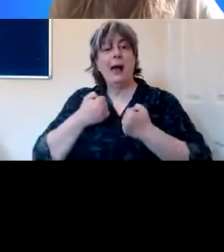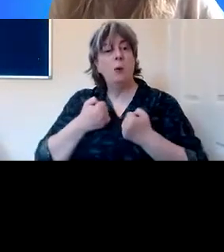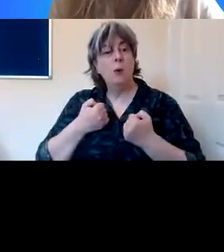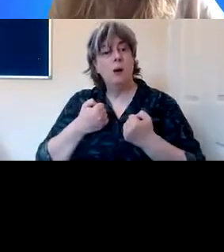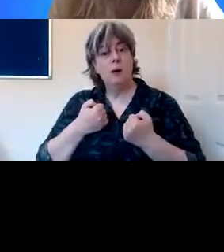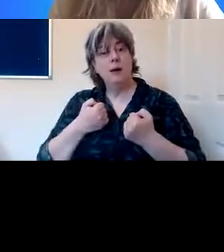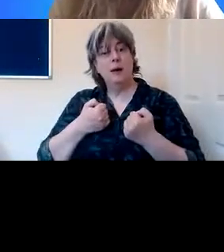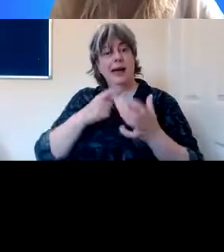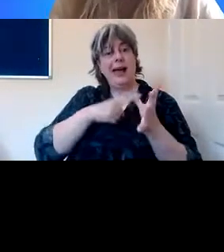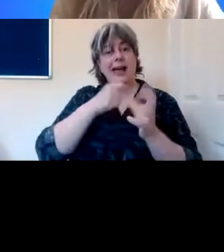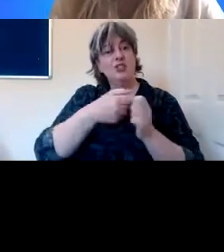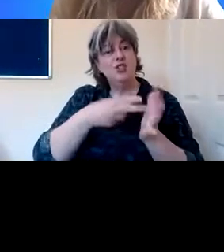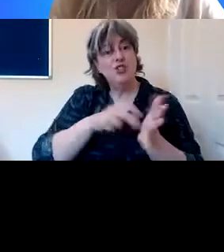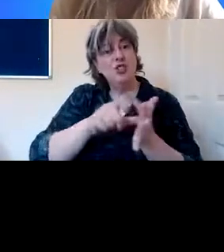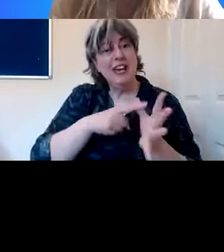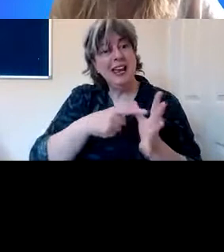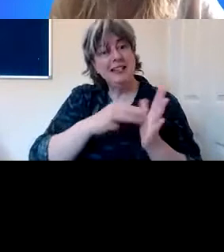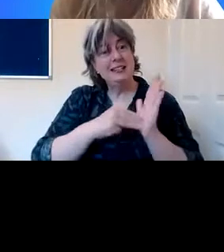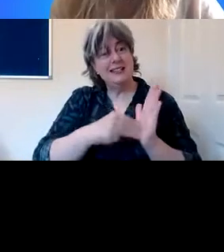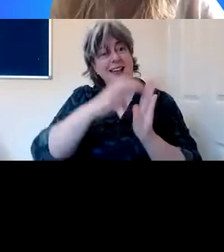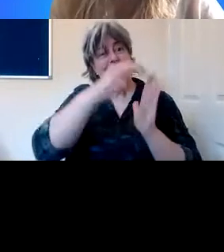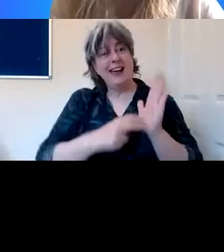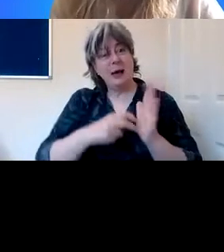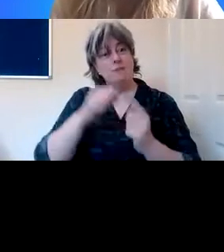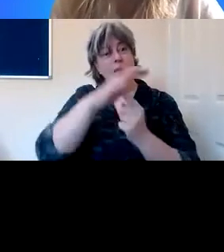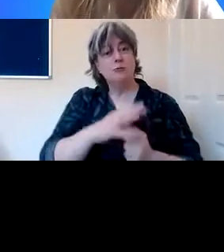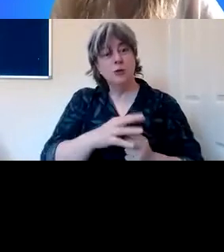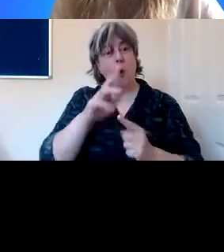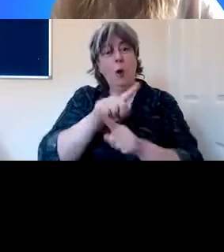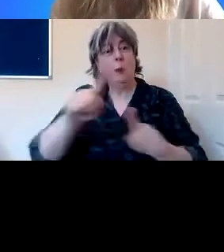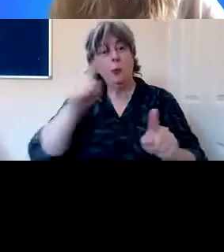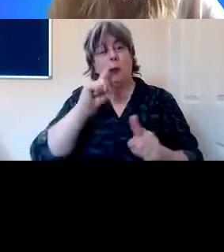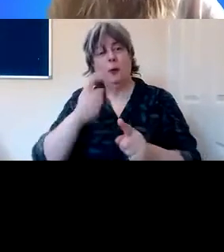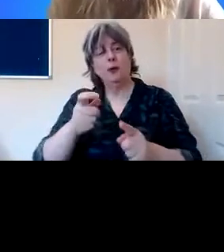our agenda, our priorities, and I'm